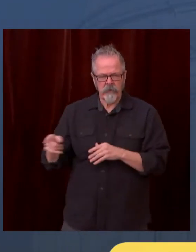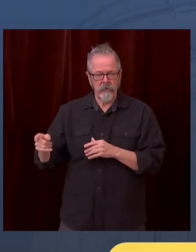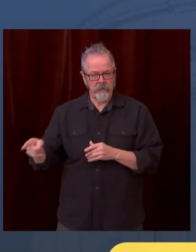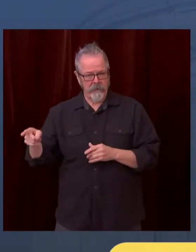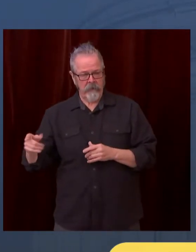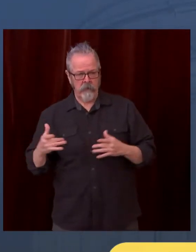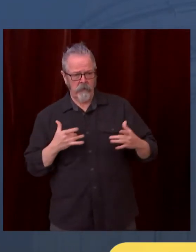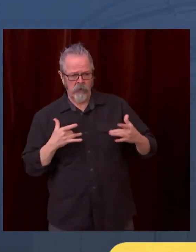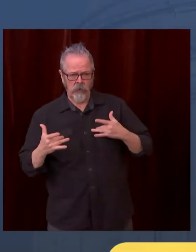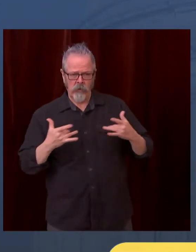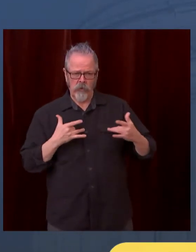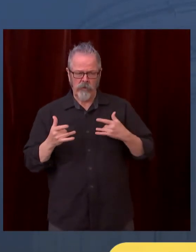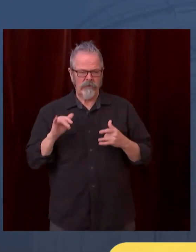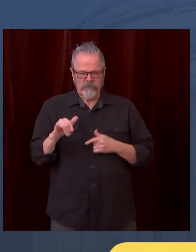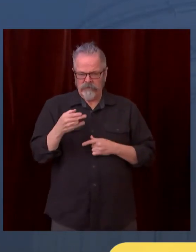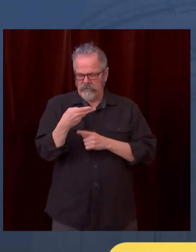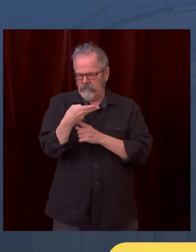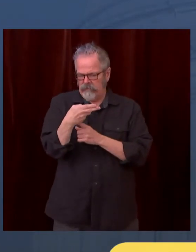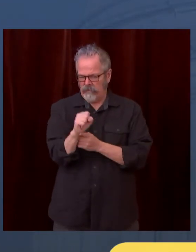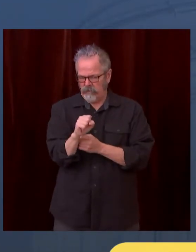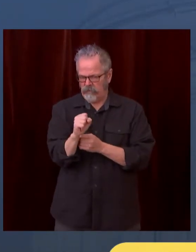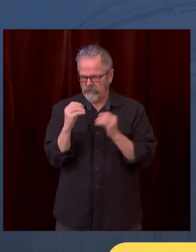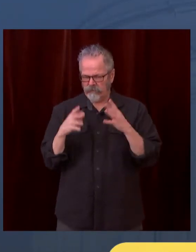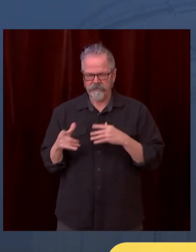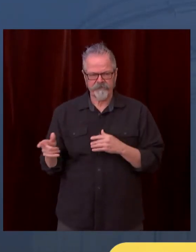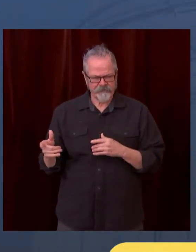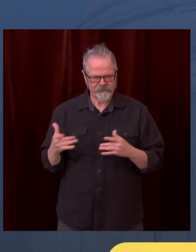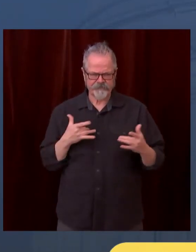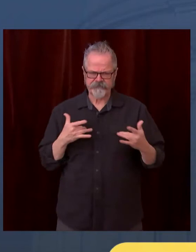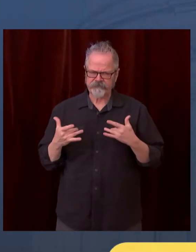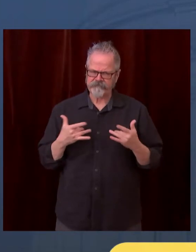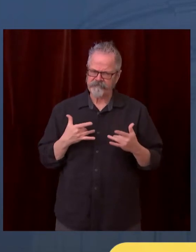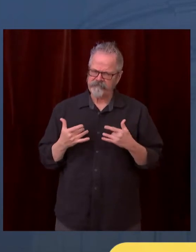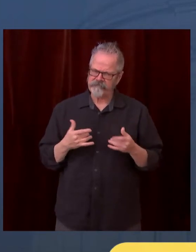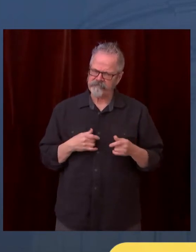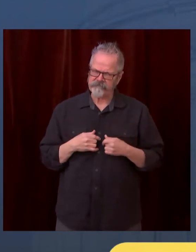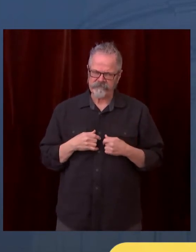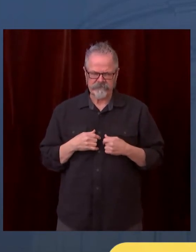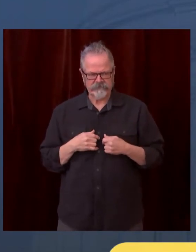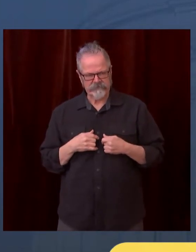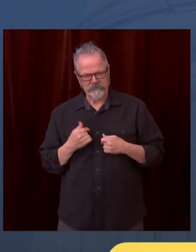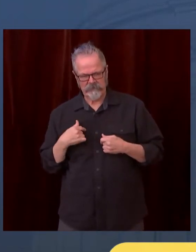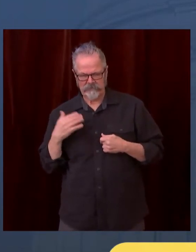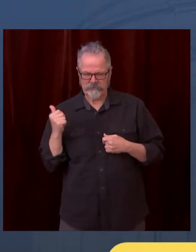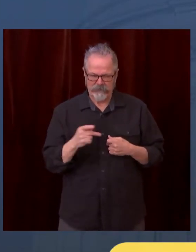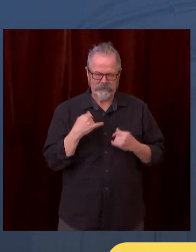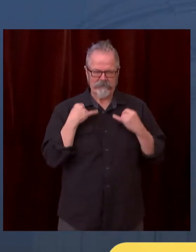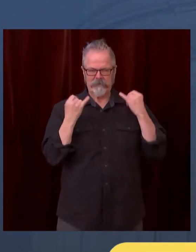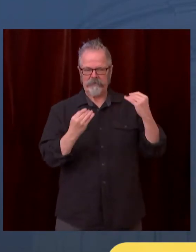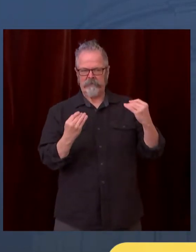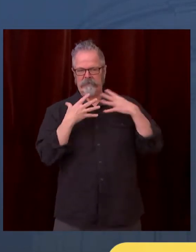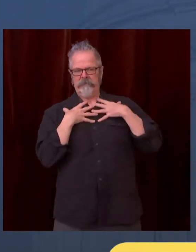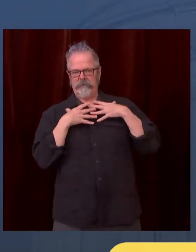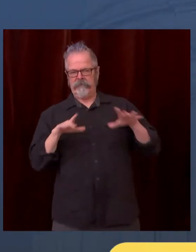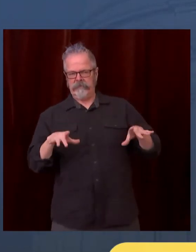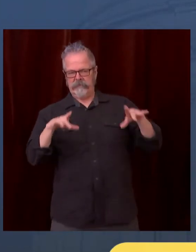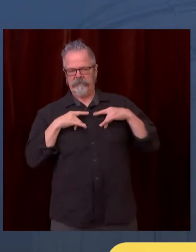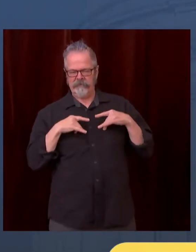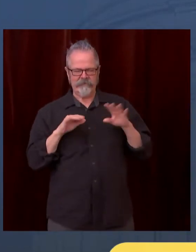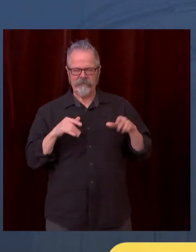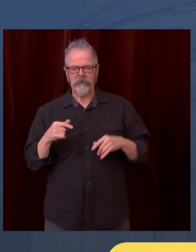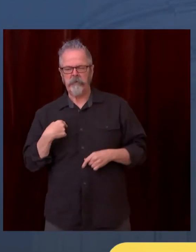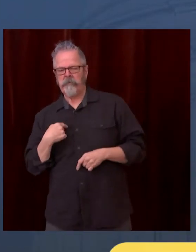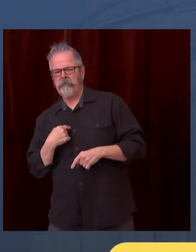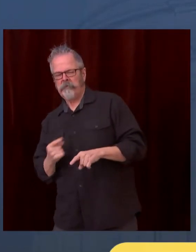high school teacher, and he looked at how they were doing it in a high school in Yakima, and he said the eye-opener for him was that